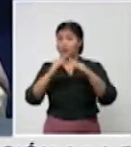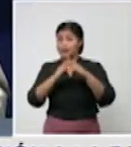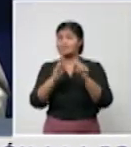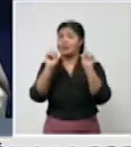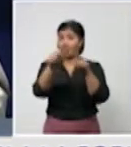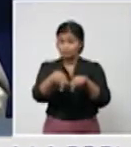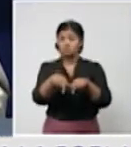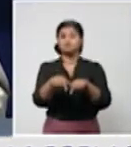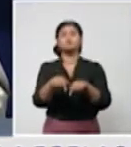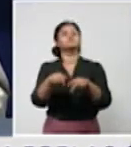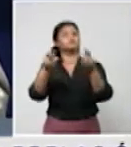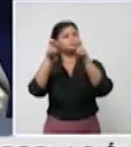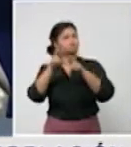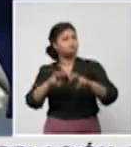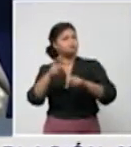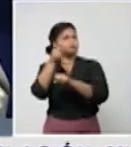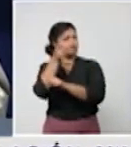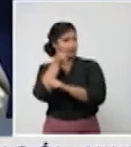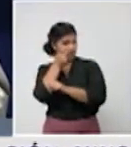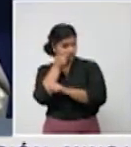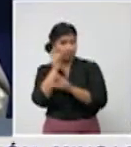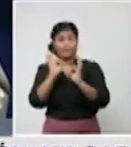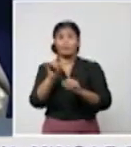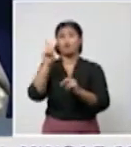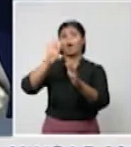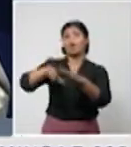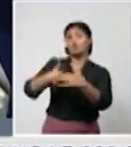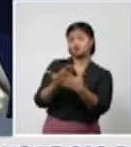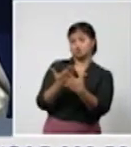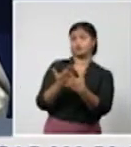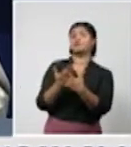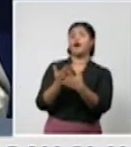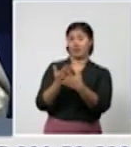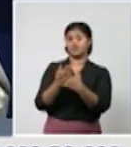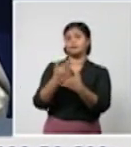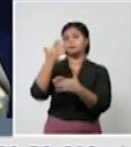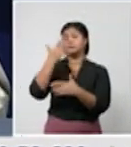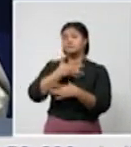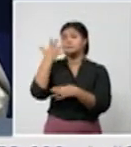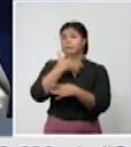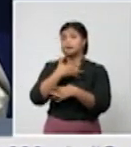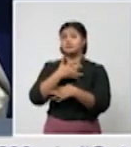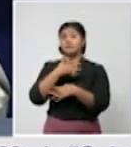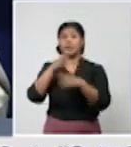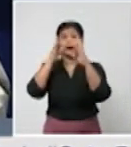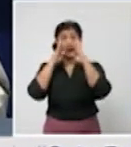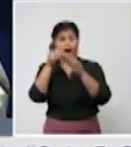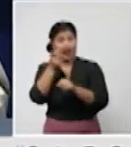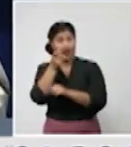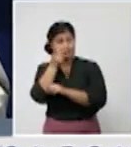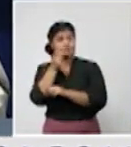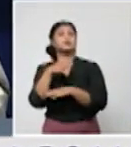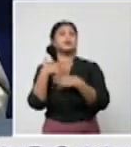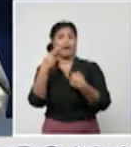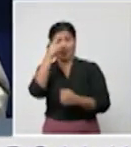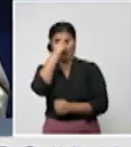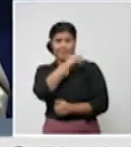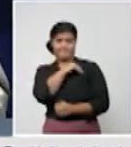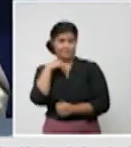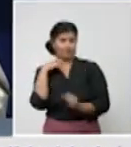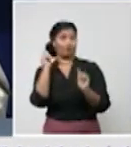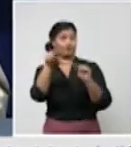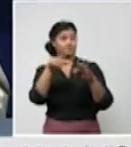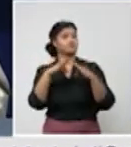are under constant supervision to detect the emergence of any COVID-19 related symptoms. Hence, the higher the figure